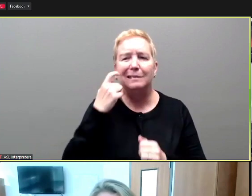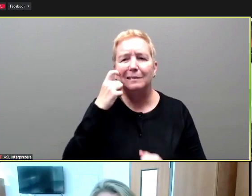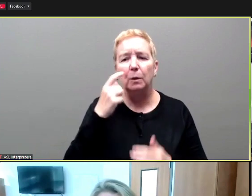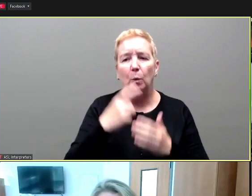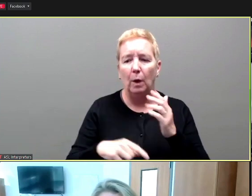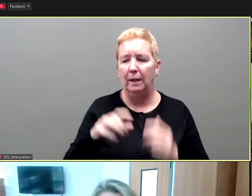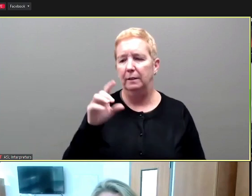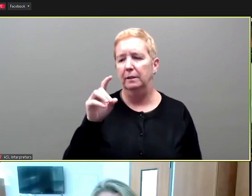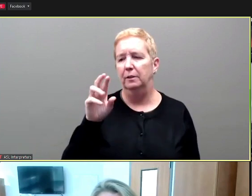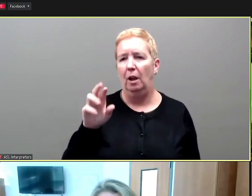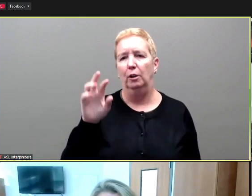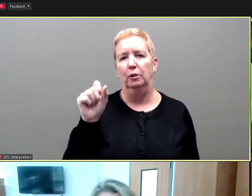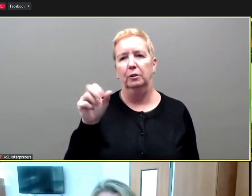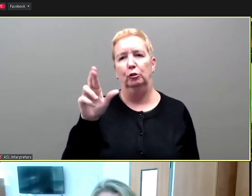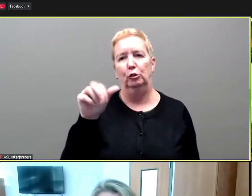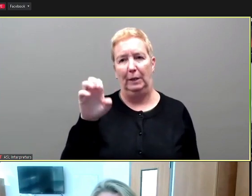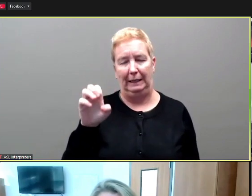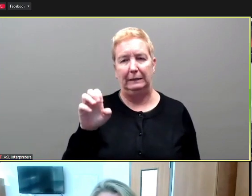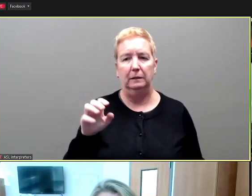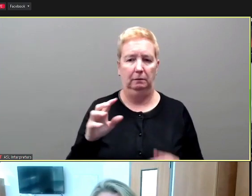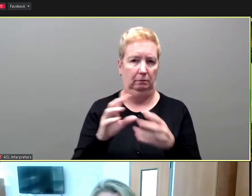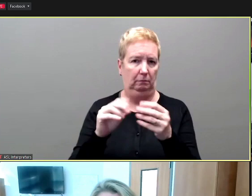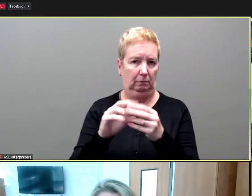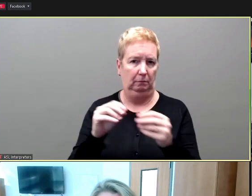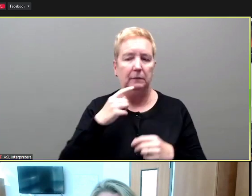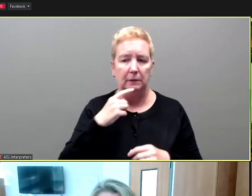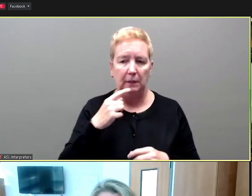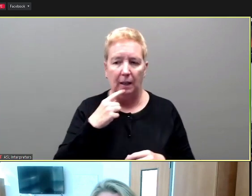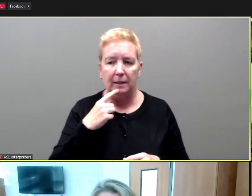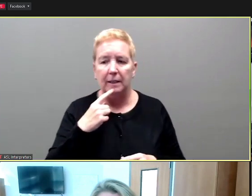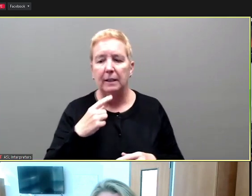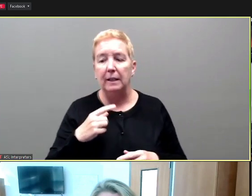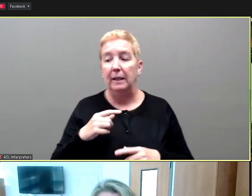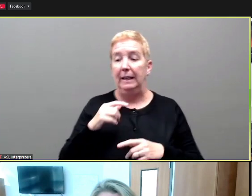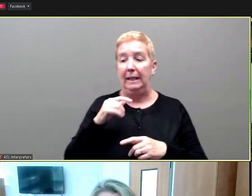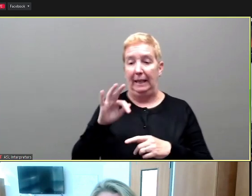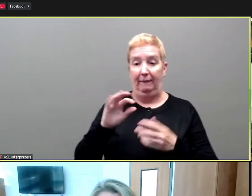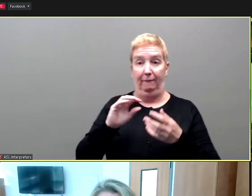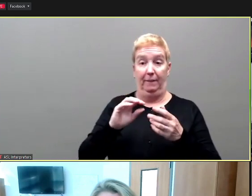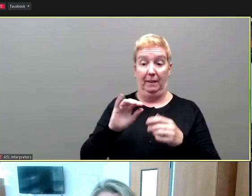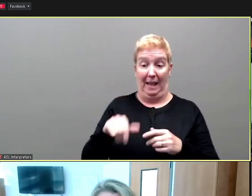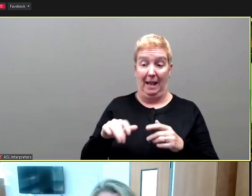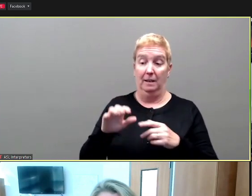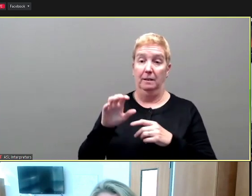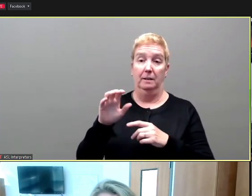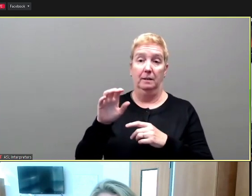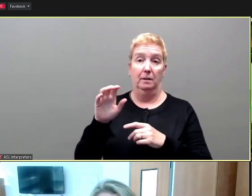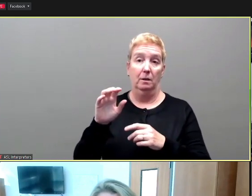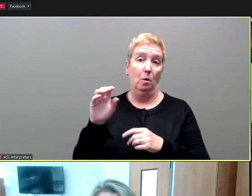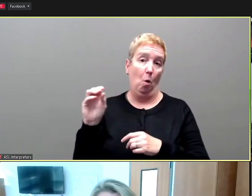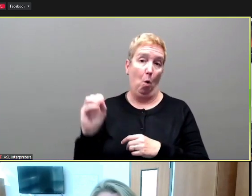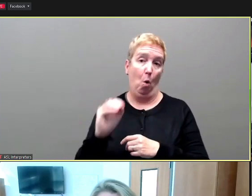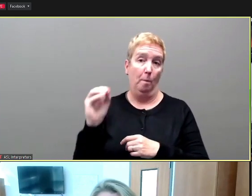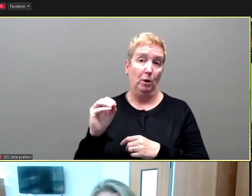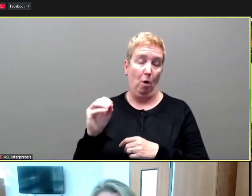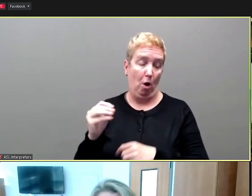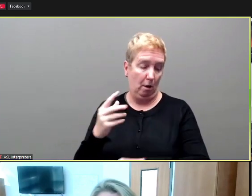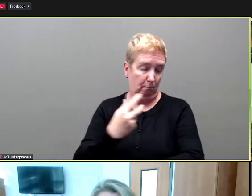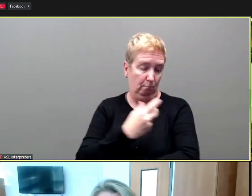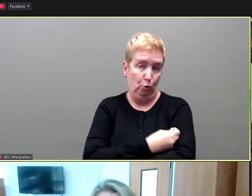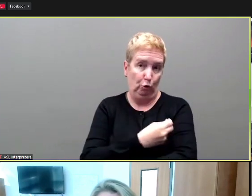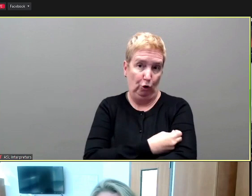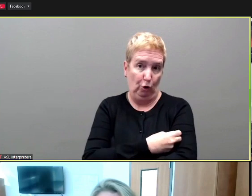about. Once the numbers start maybe coming out about this latest COVID booster, your projection was it's probably going to be